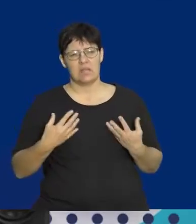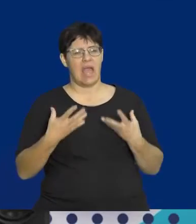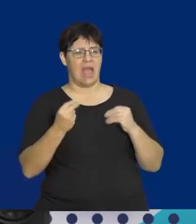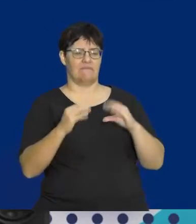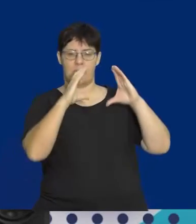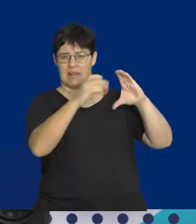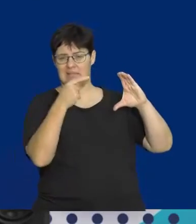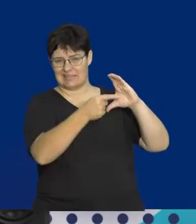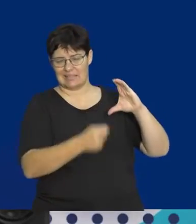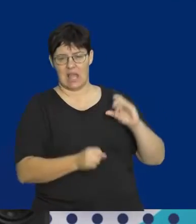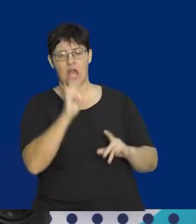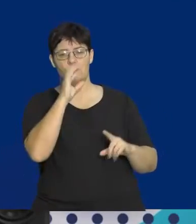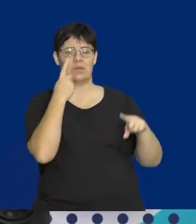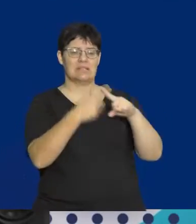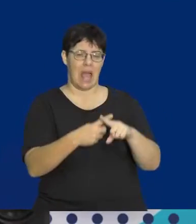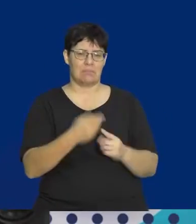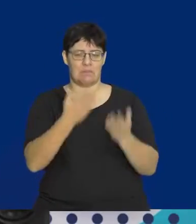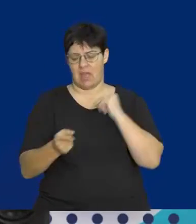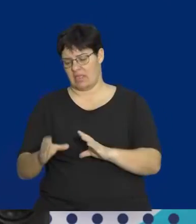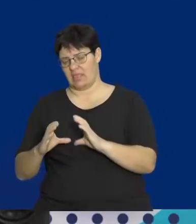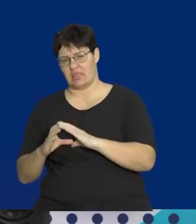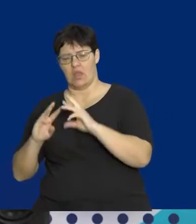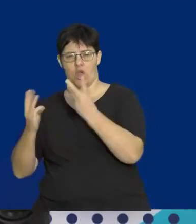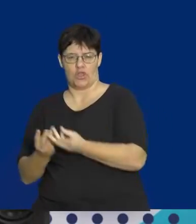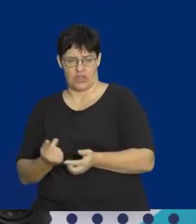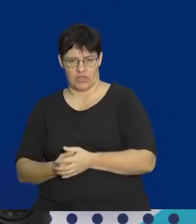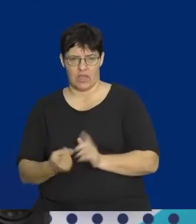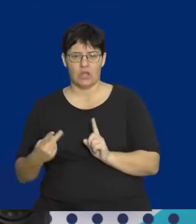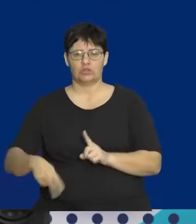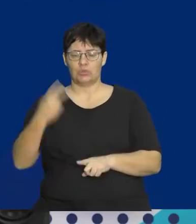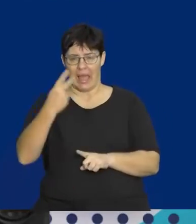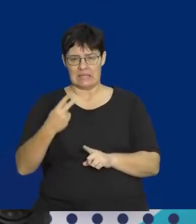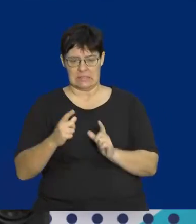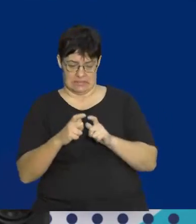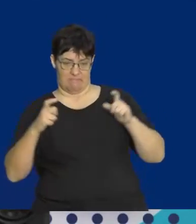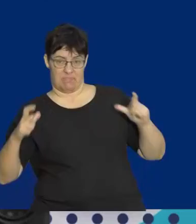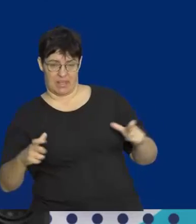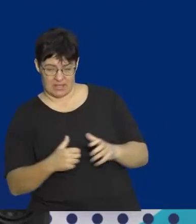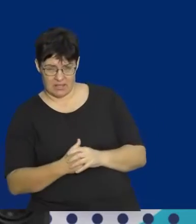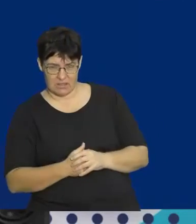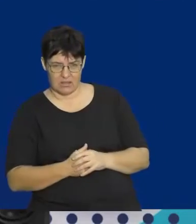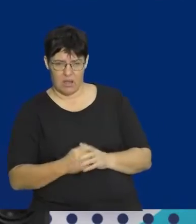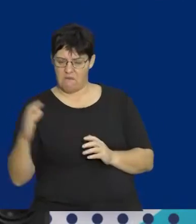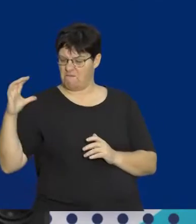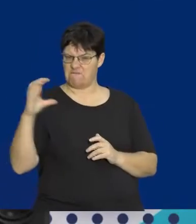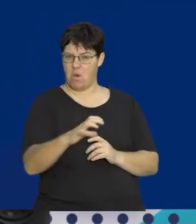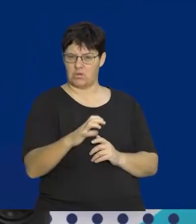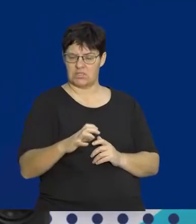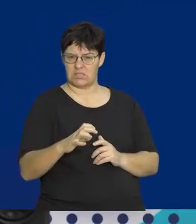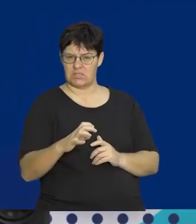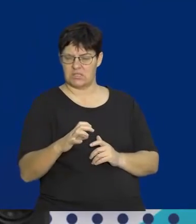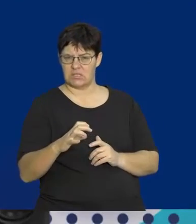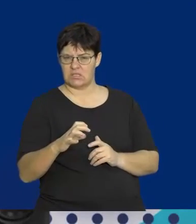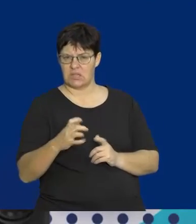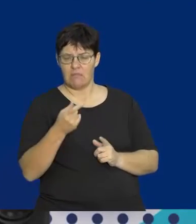that you have a planet that is 3 times the mass of Earth and twice its radius. What would the force